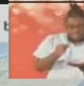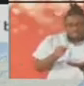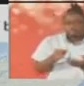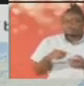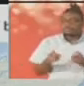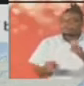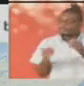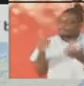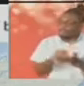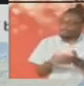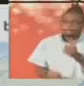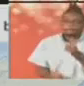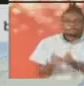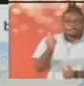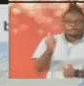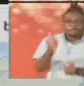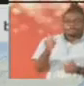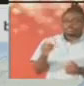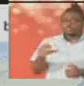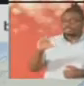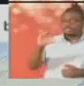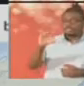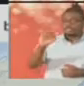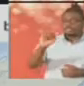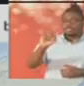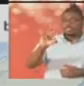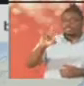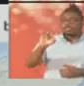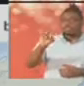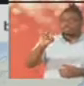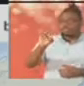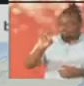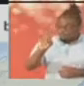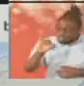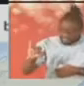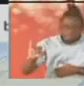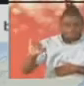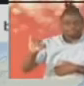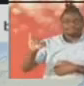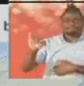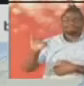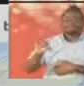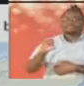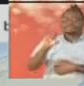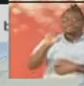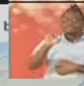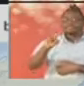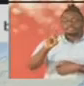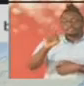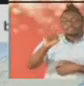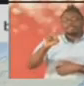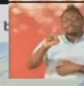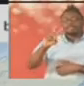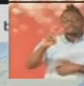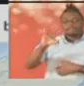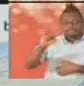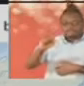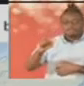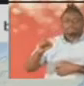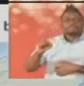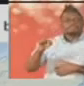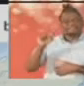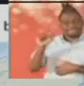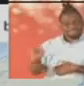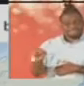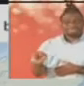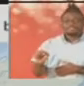higher number of cases compared to the others. Again, just to be clear, this is Epi-weeks 5 and 7, 31st of